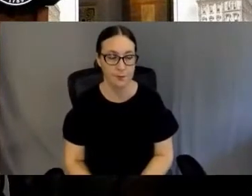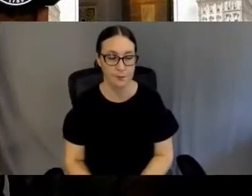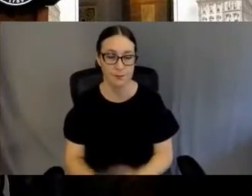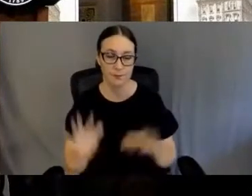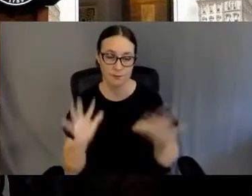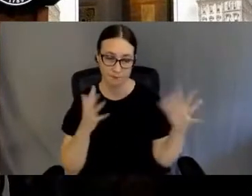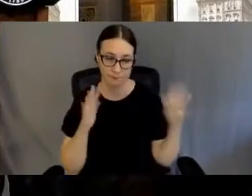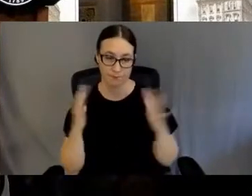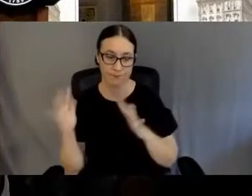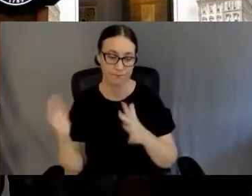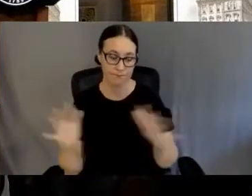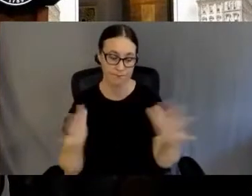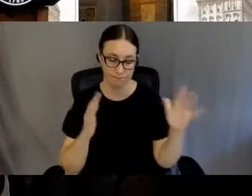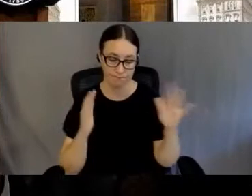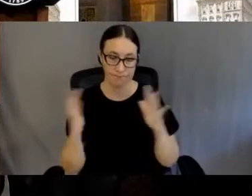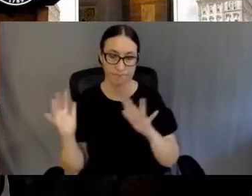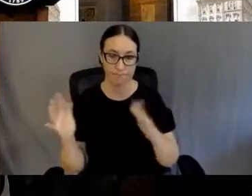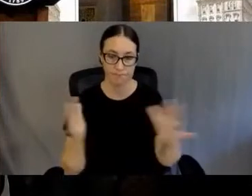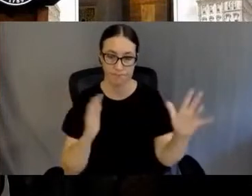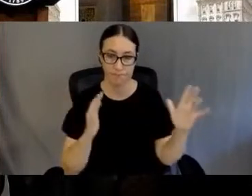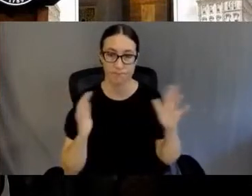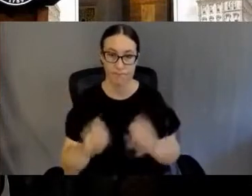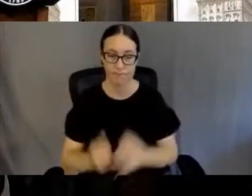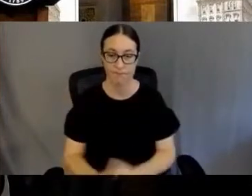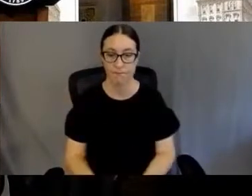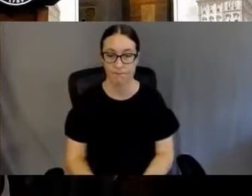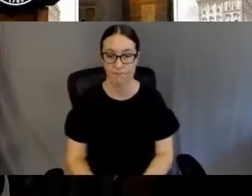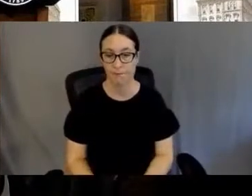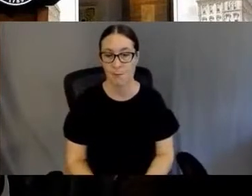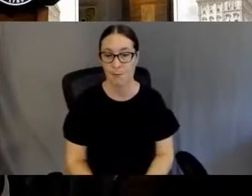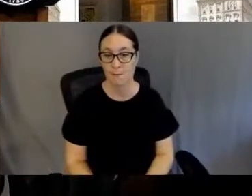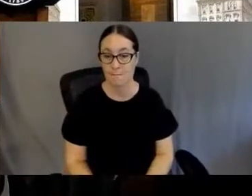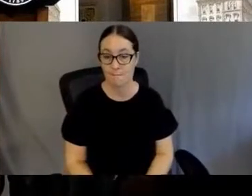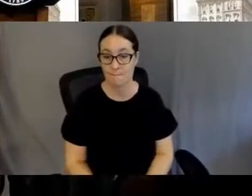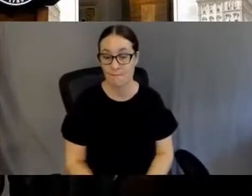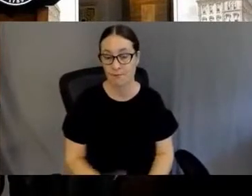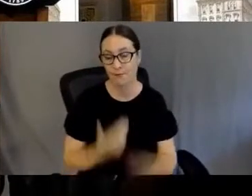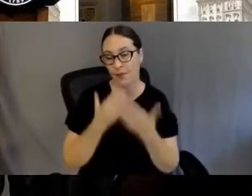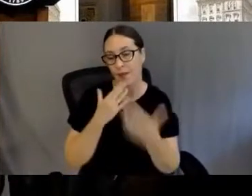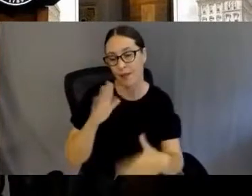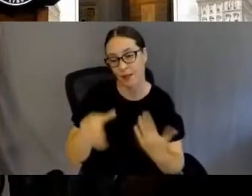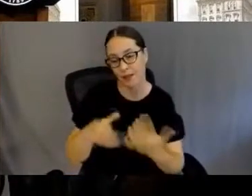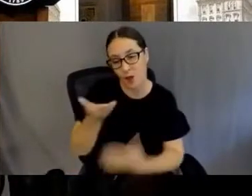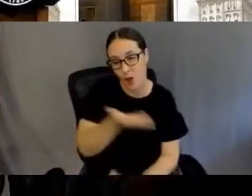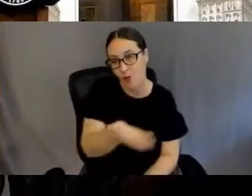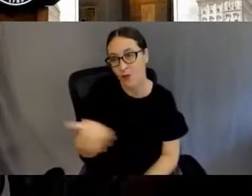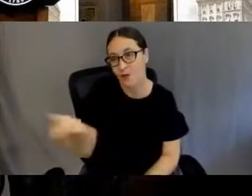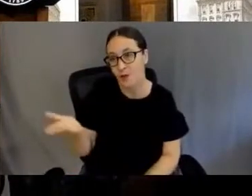And thank you to all of you.